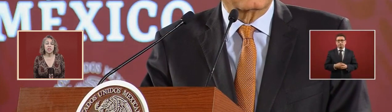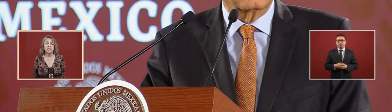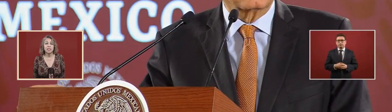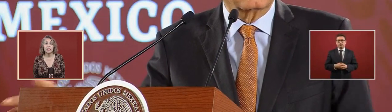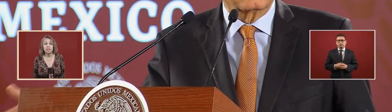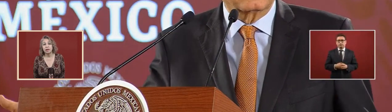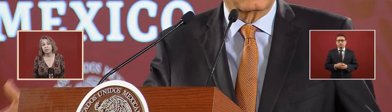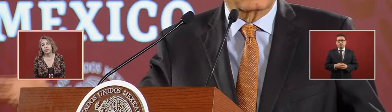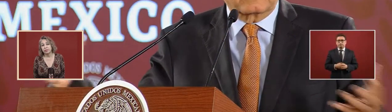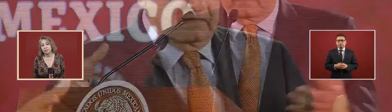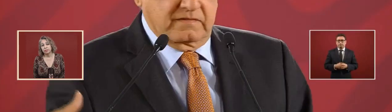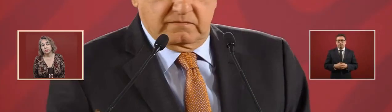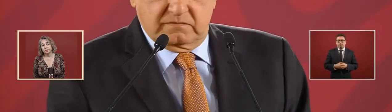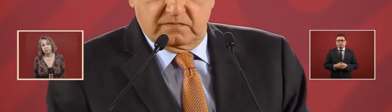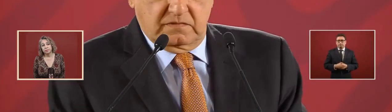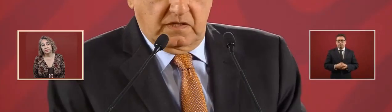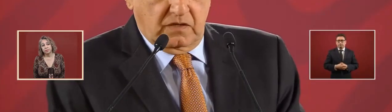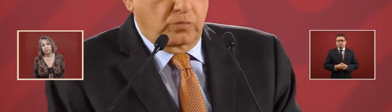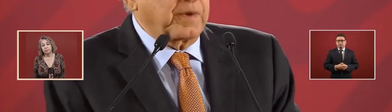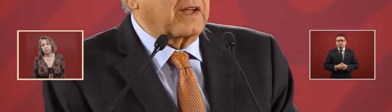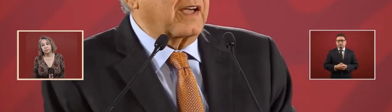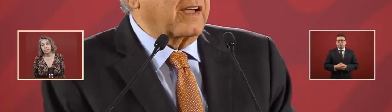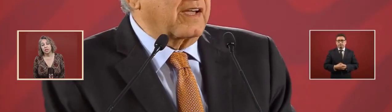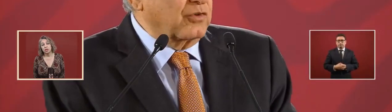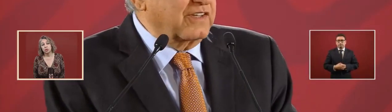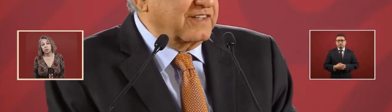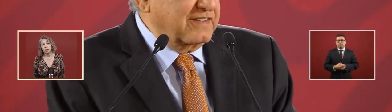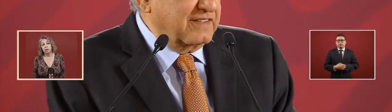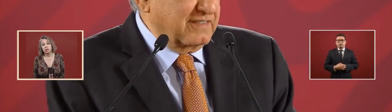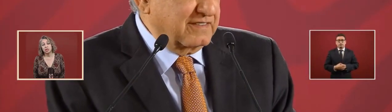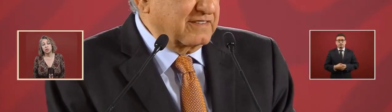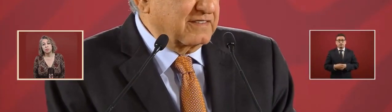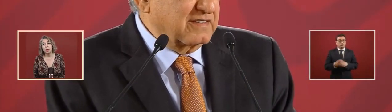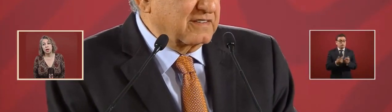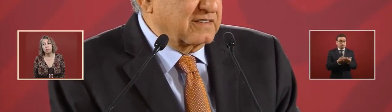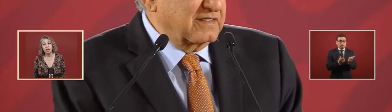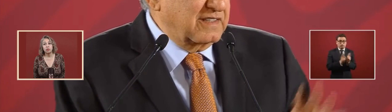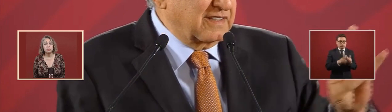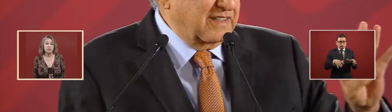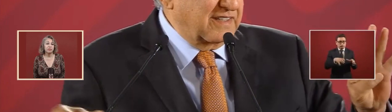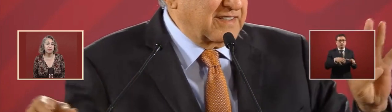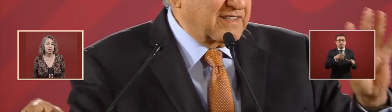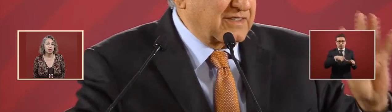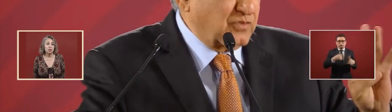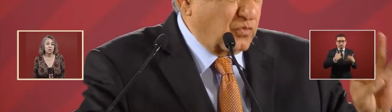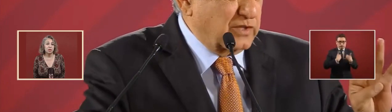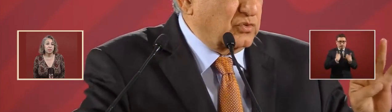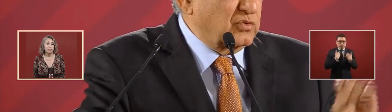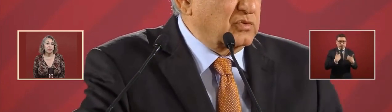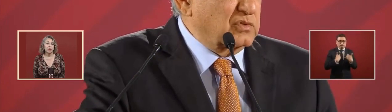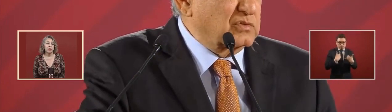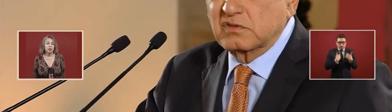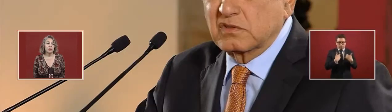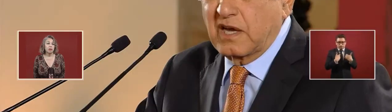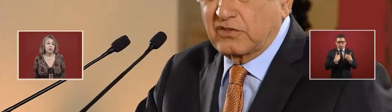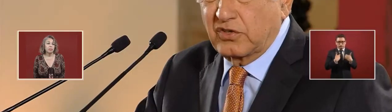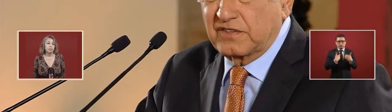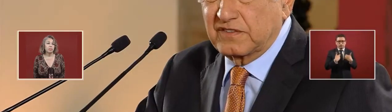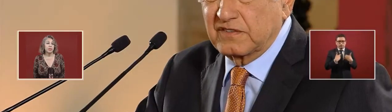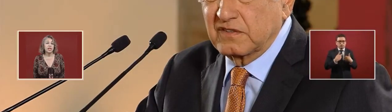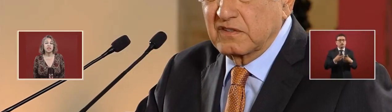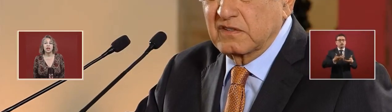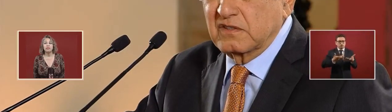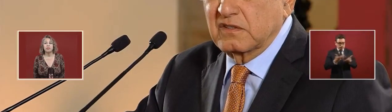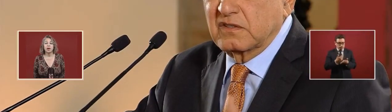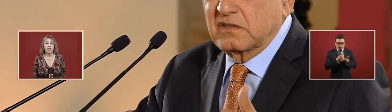which consists of agrupar a adolescentes to make groups of youth cuatro